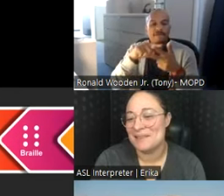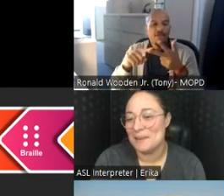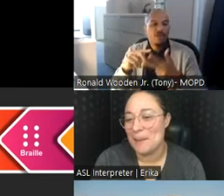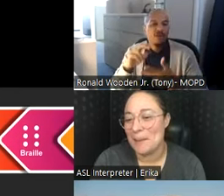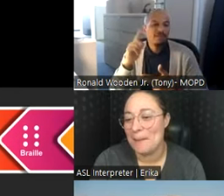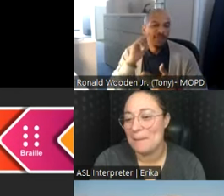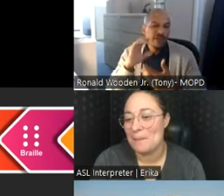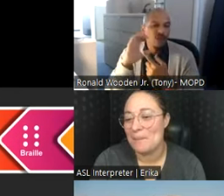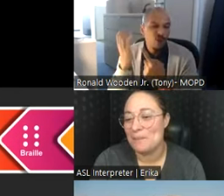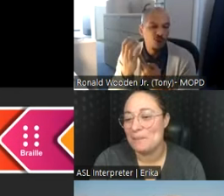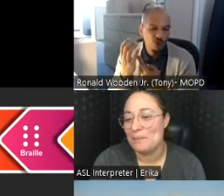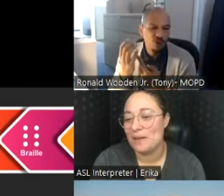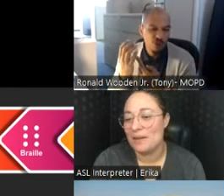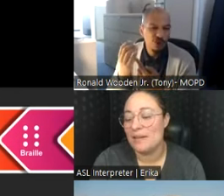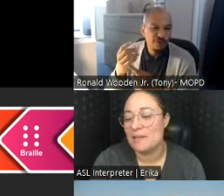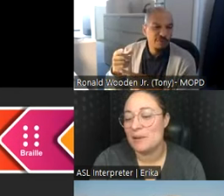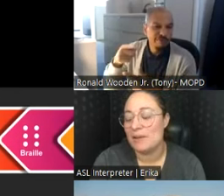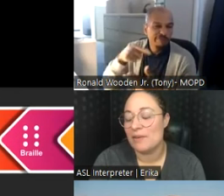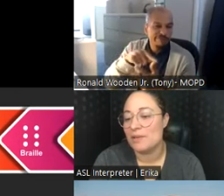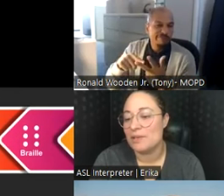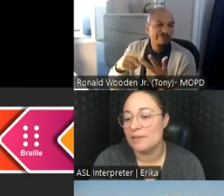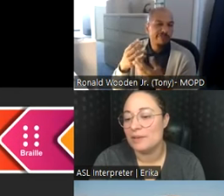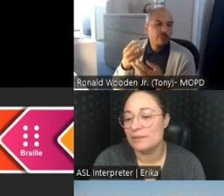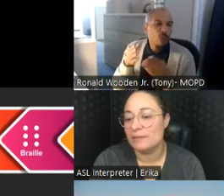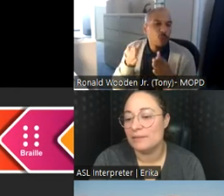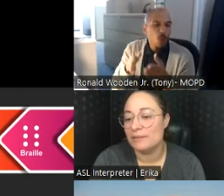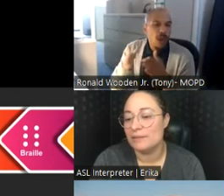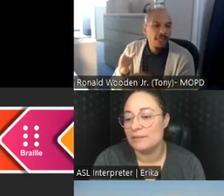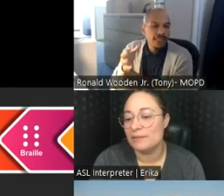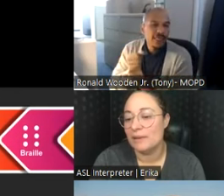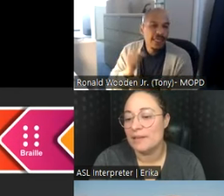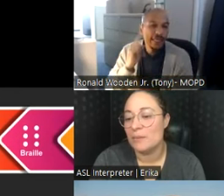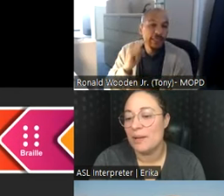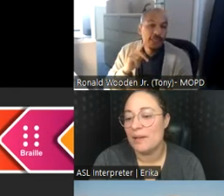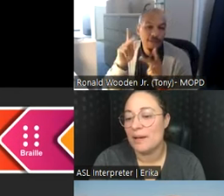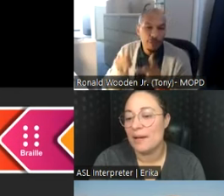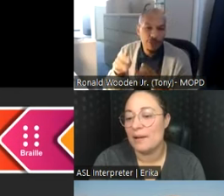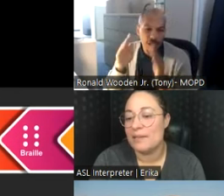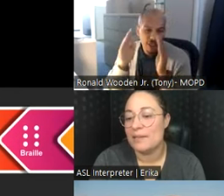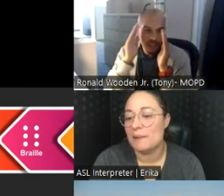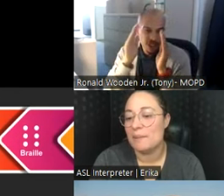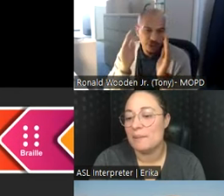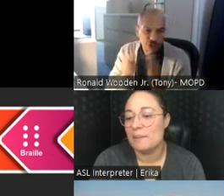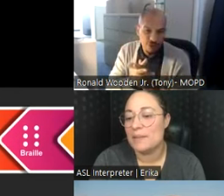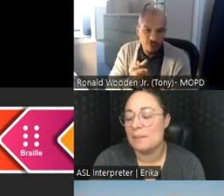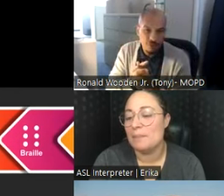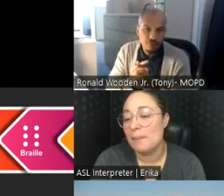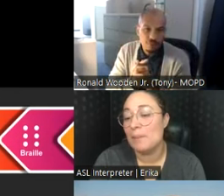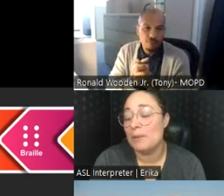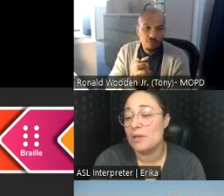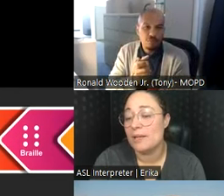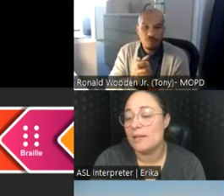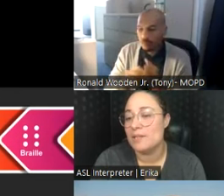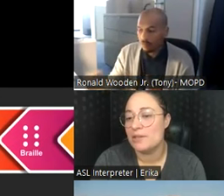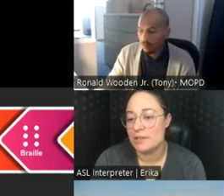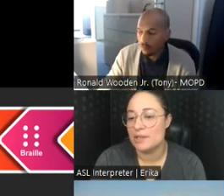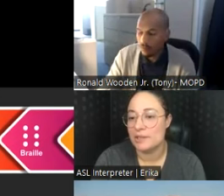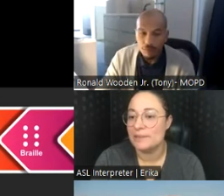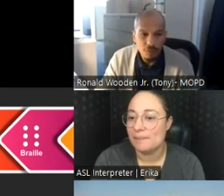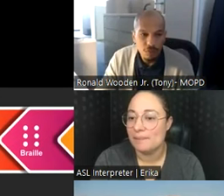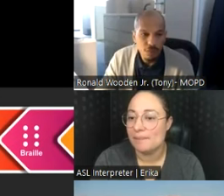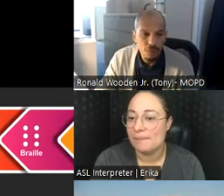attention. That's part of deaf culture. It's a way that the deaf people would try to get each